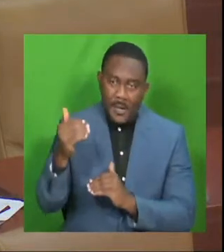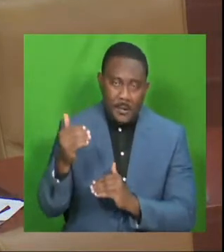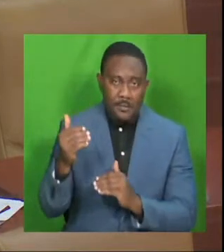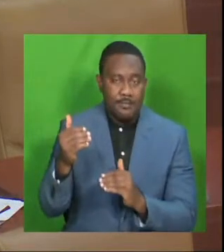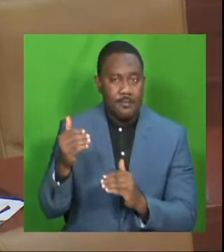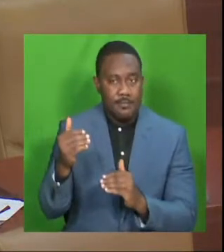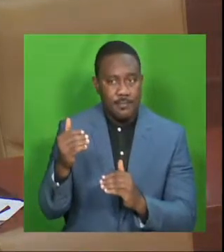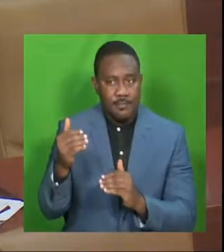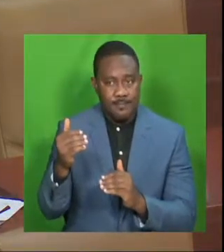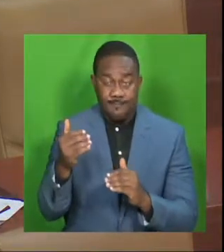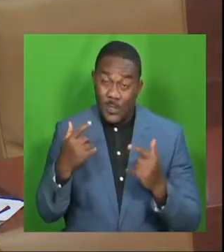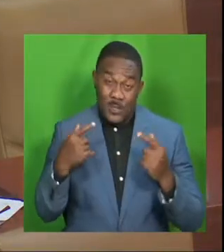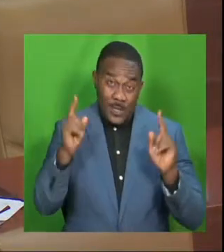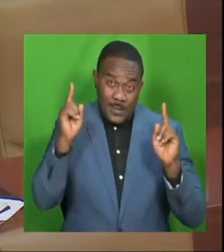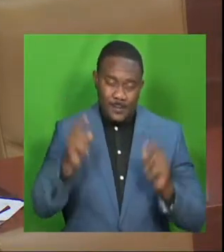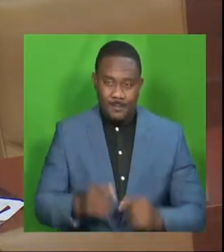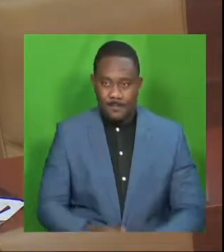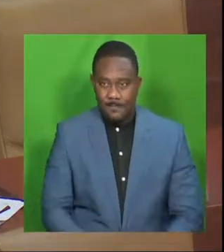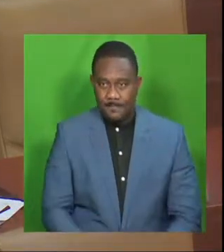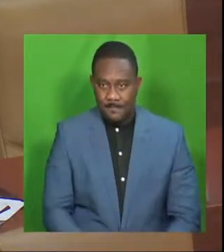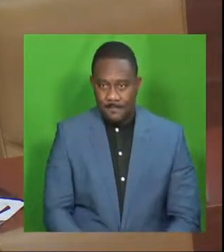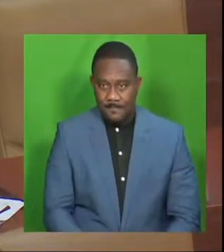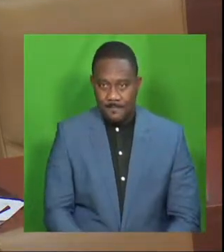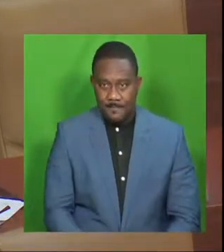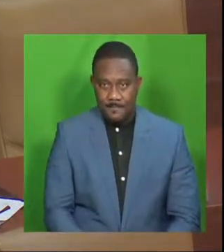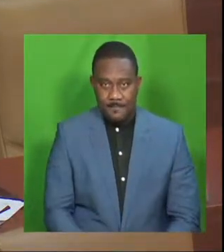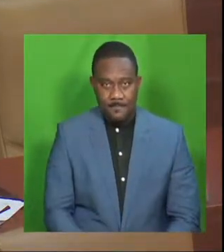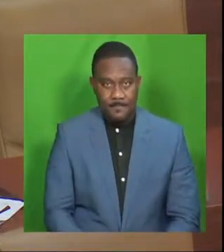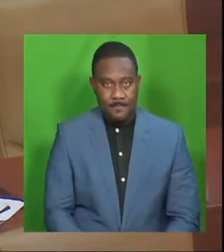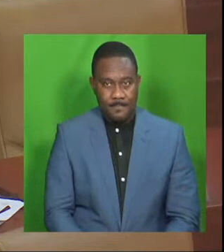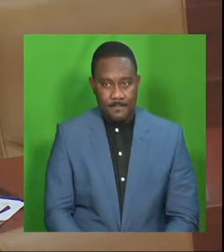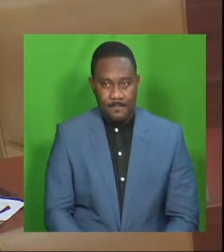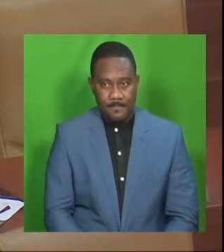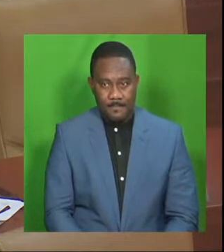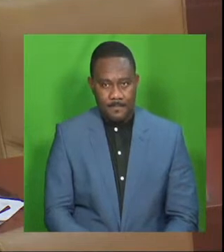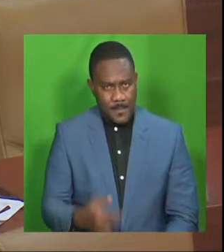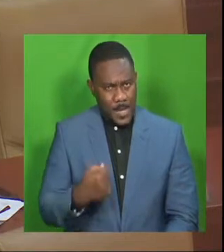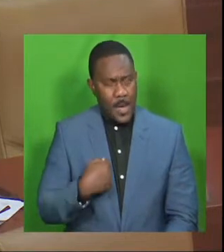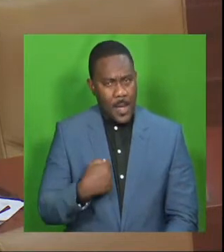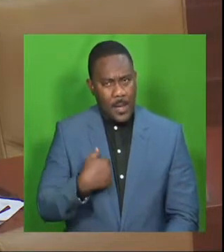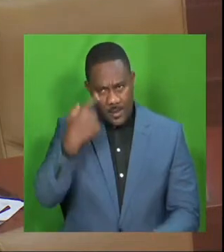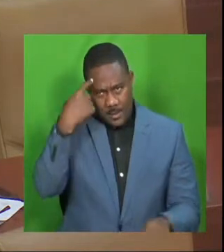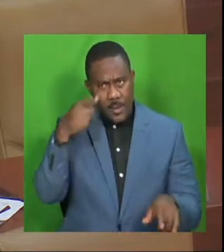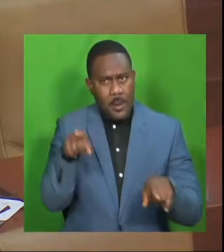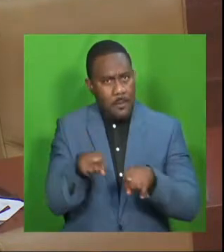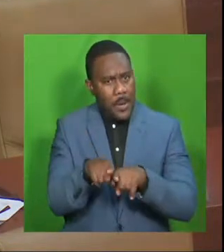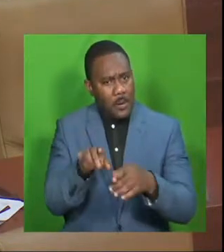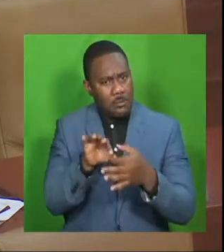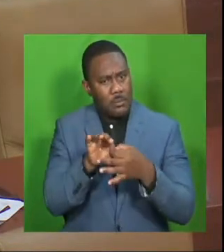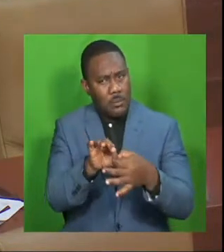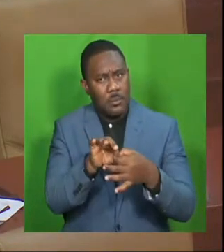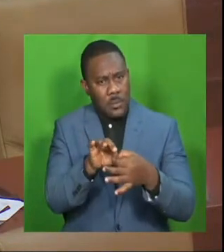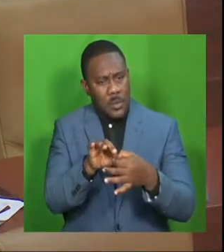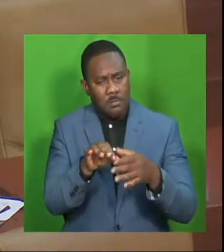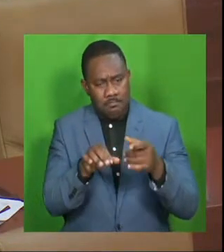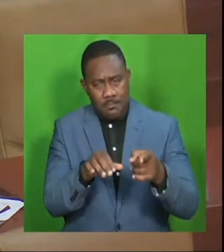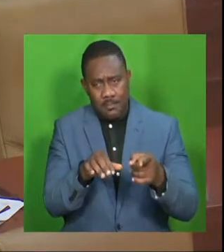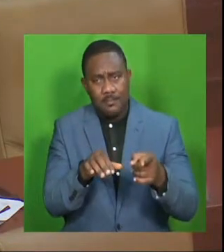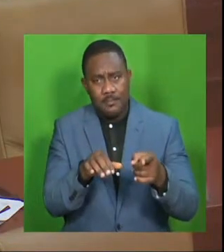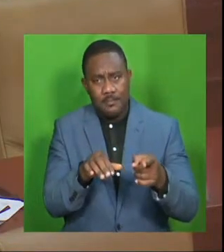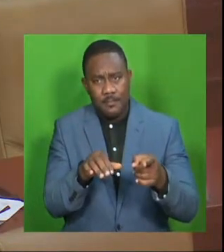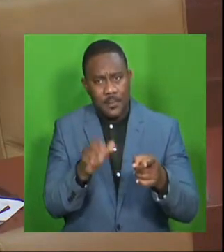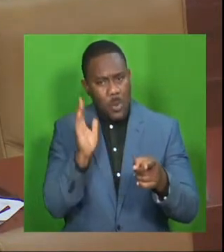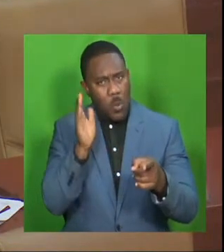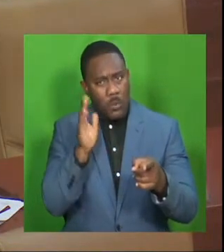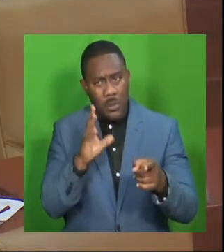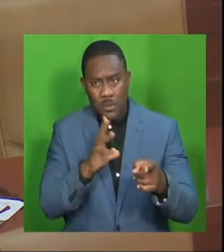able to do well. Let me stop here by associating myself to the statement made, and let's go